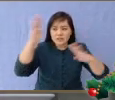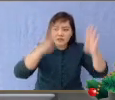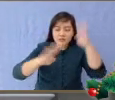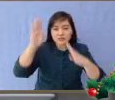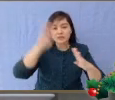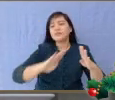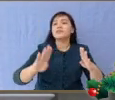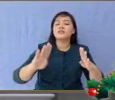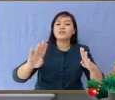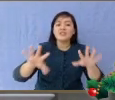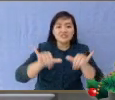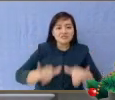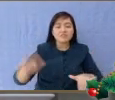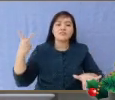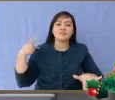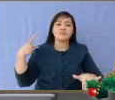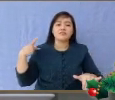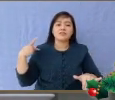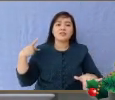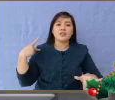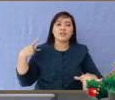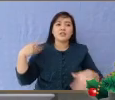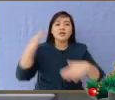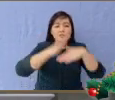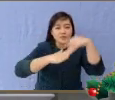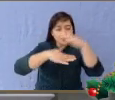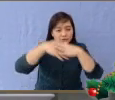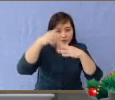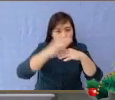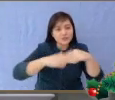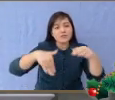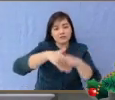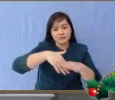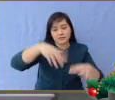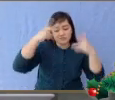is still comfort that we can find in the presence of God.